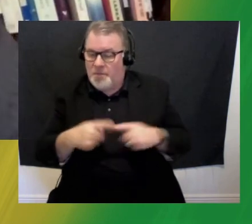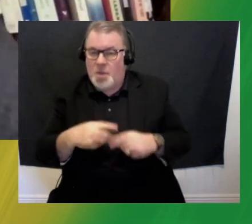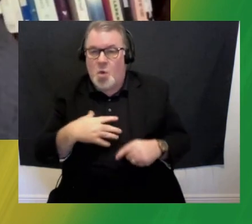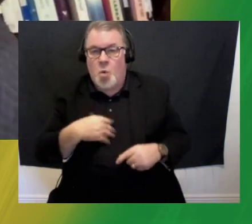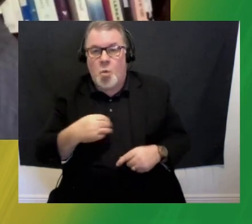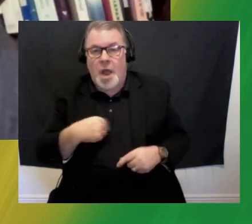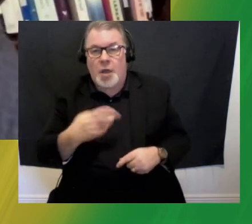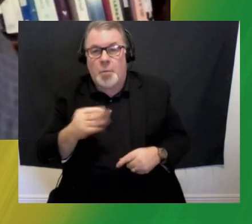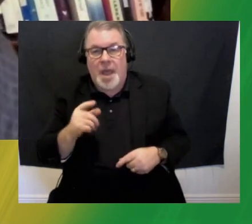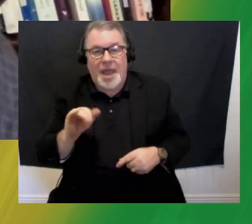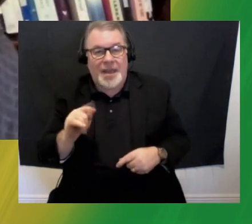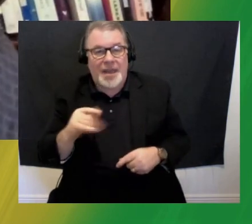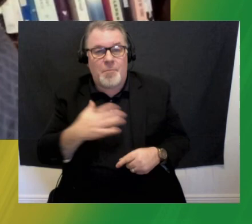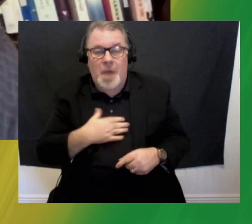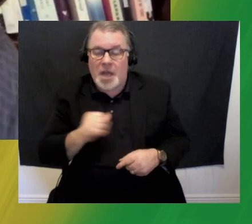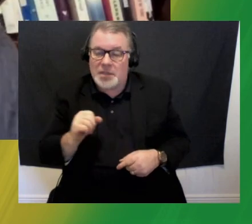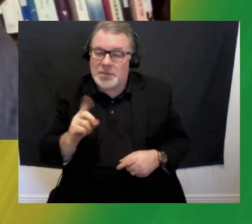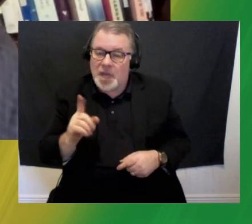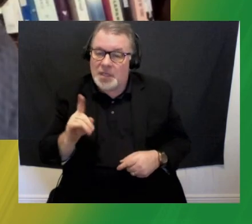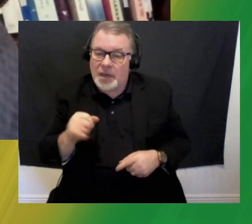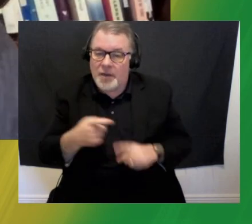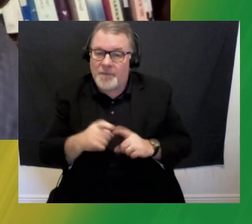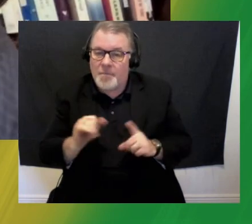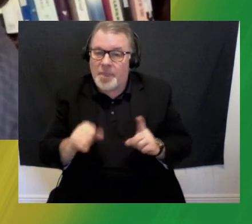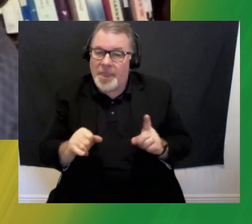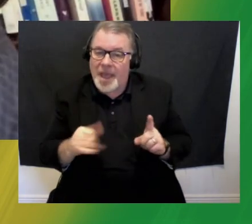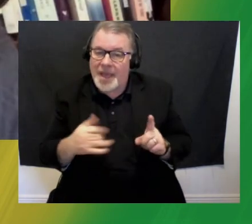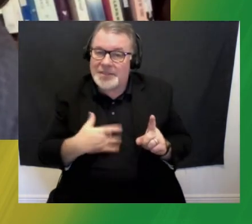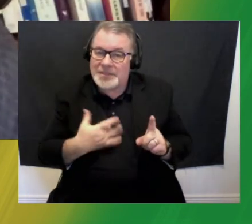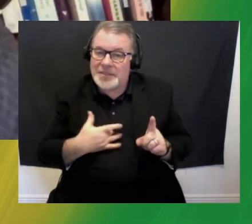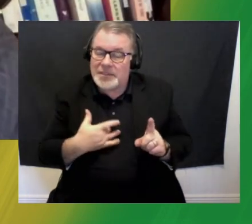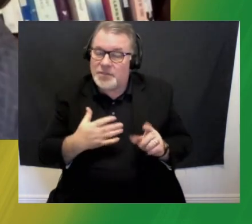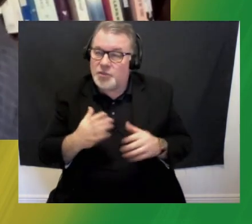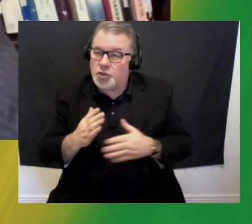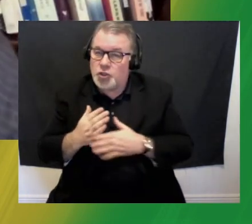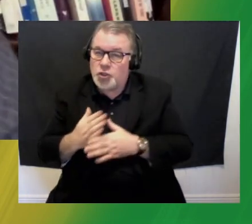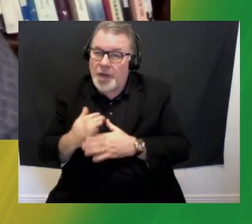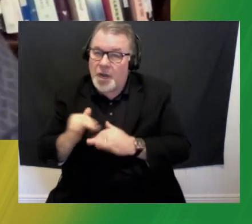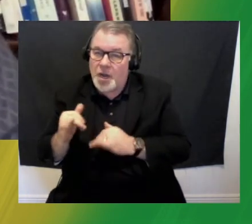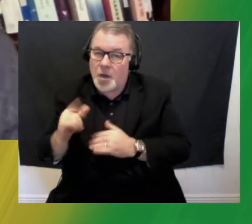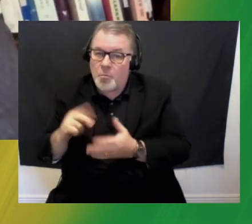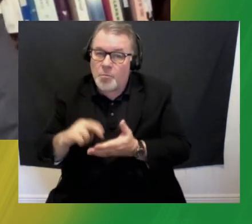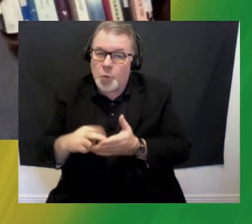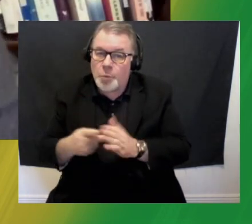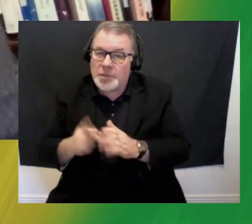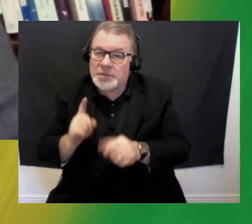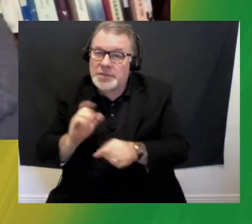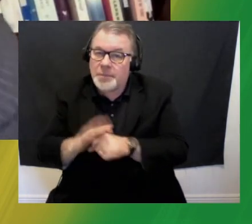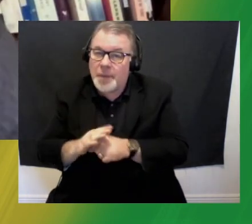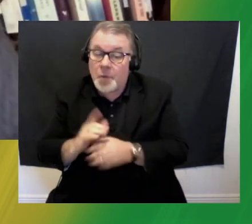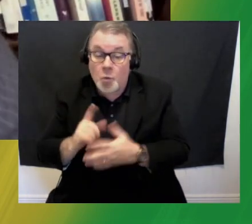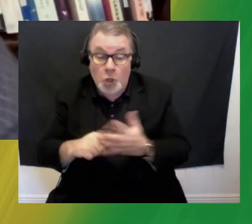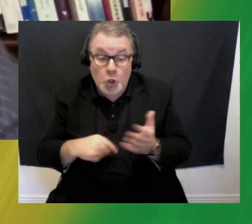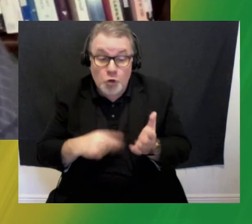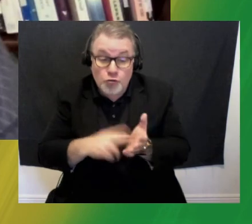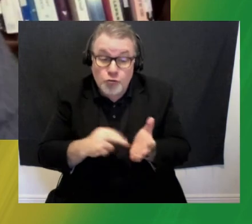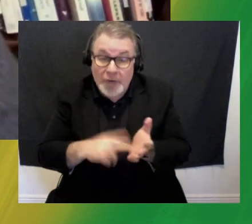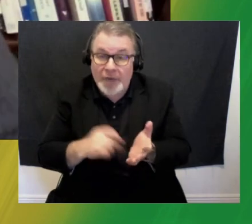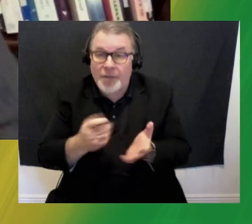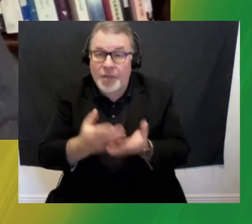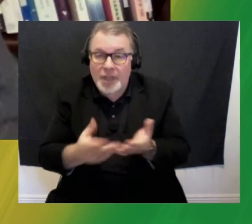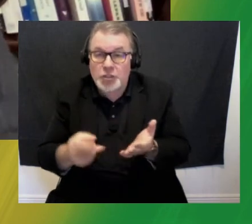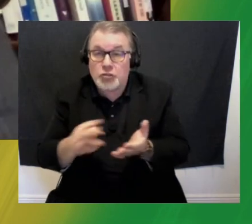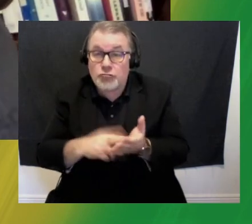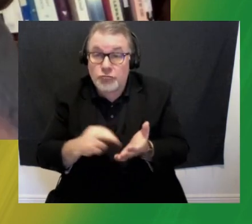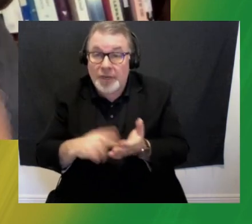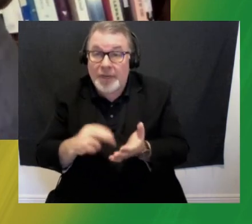My solidarity comes from that sense of shared purpose and shared commitment, right? The stuff you read is the stuff you read,